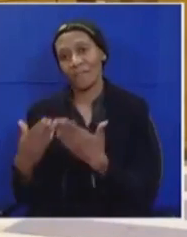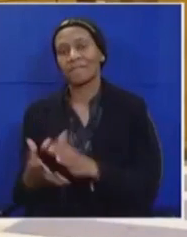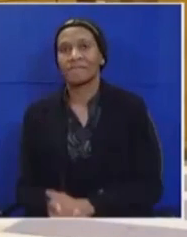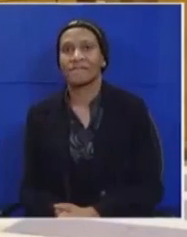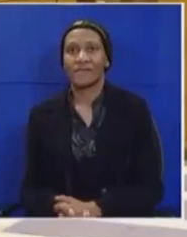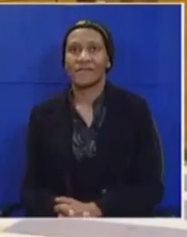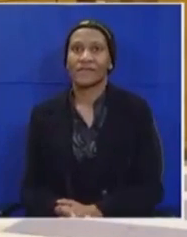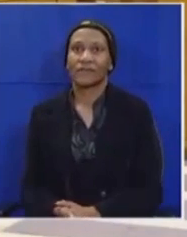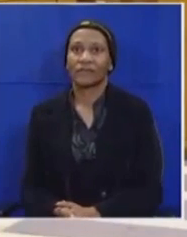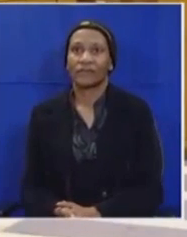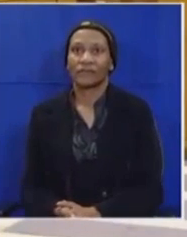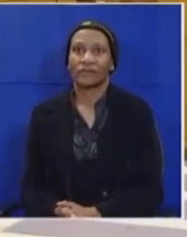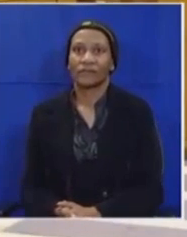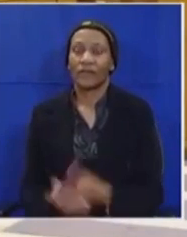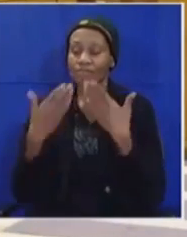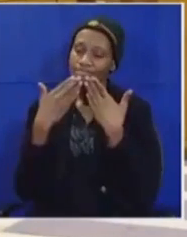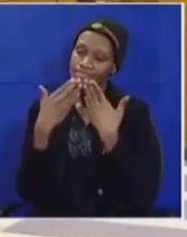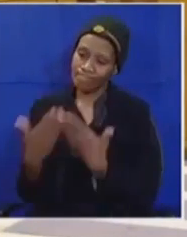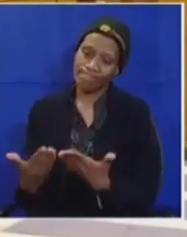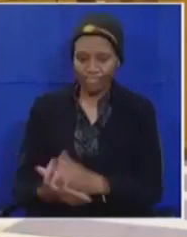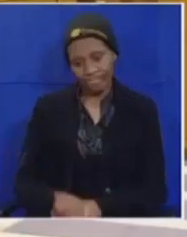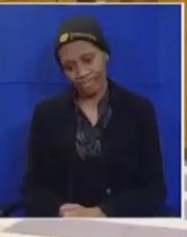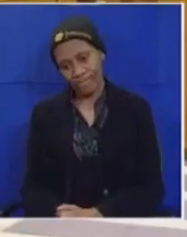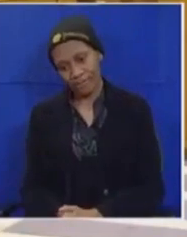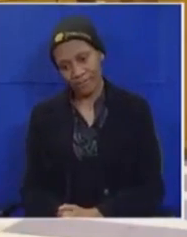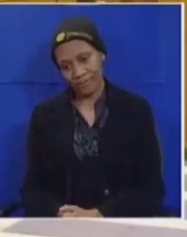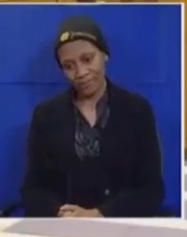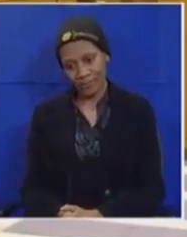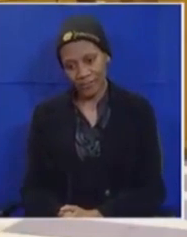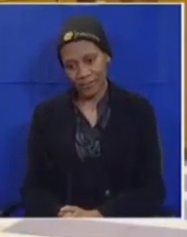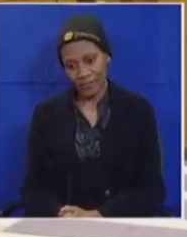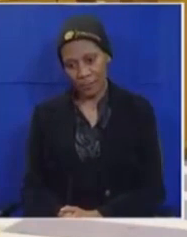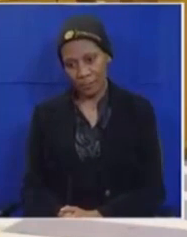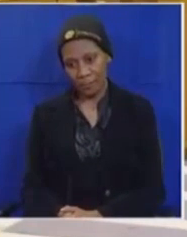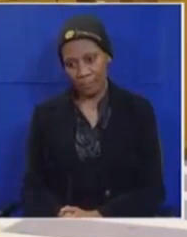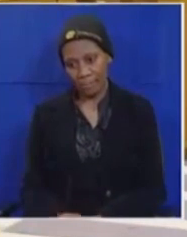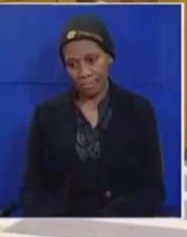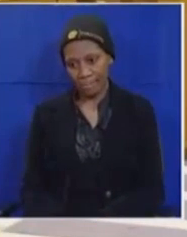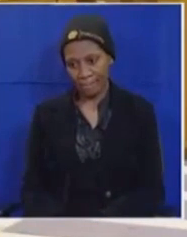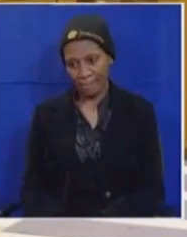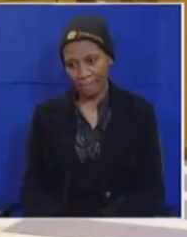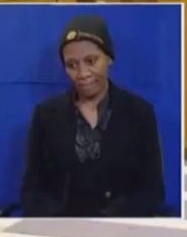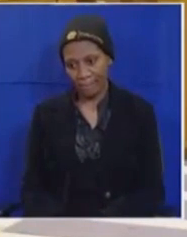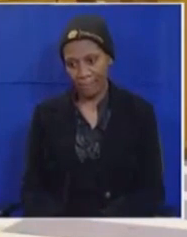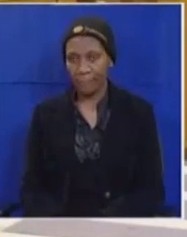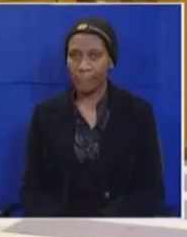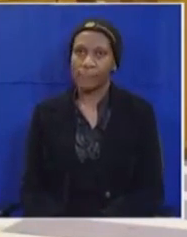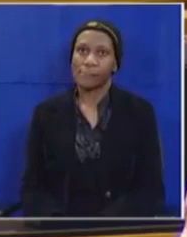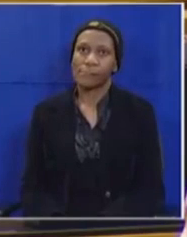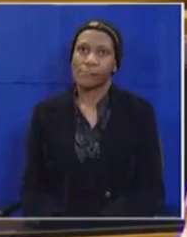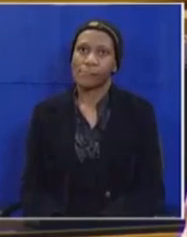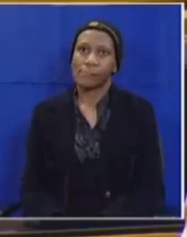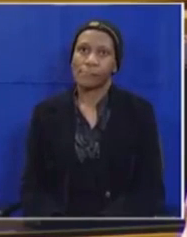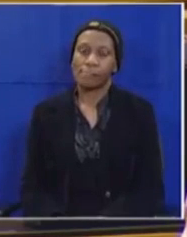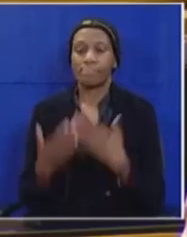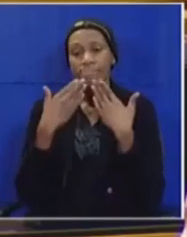Dankie, achtbare. Order, honorable members, order. Allow Honorable Groenewald to proceed, please. Dankie, achtbare Adjunct